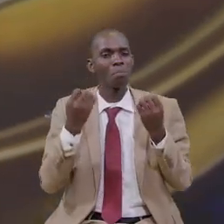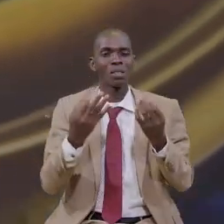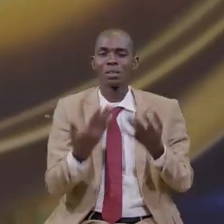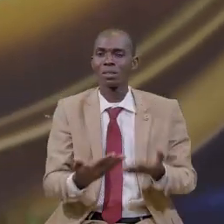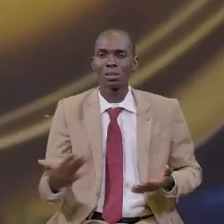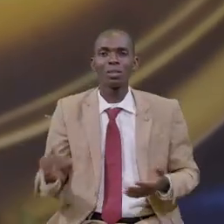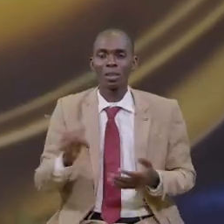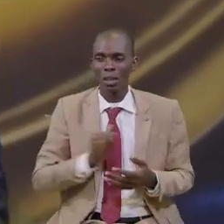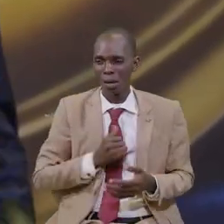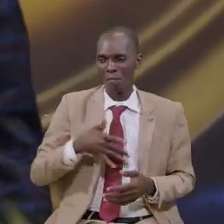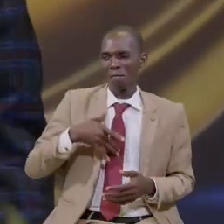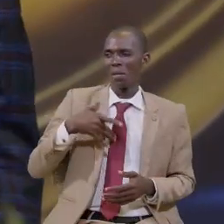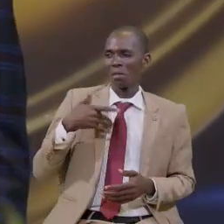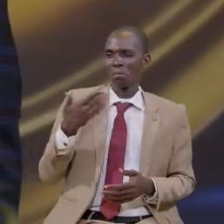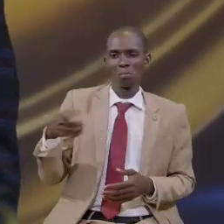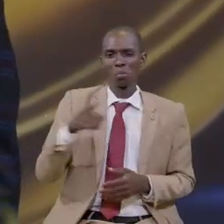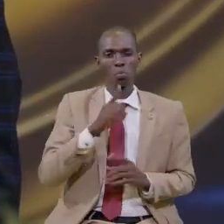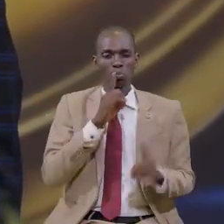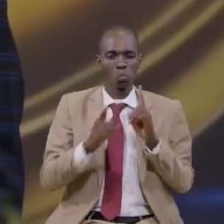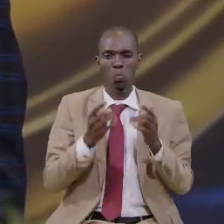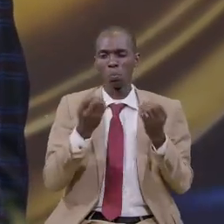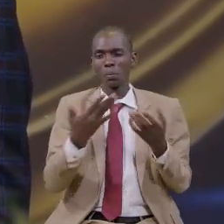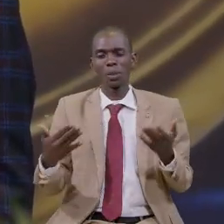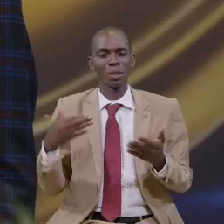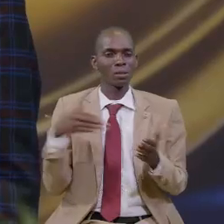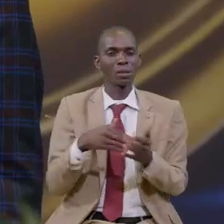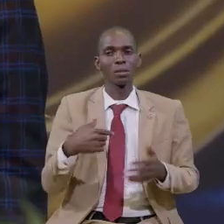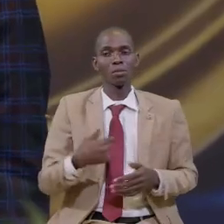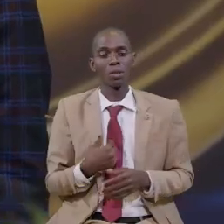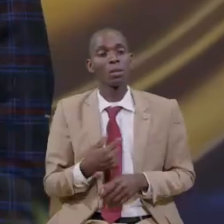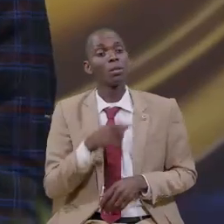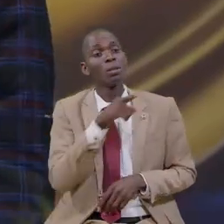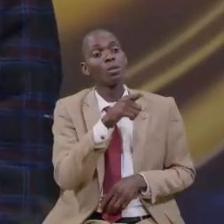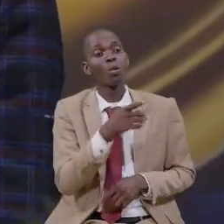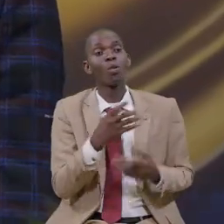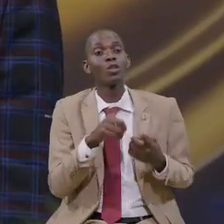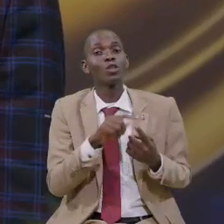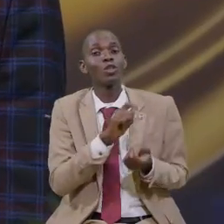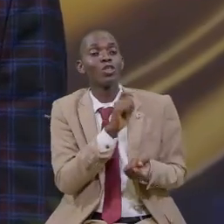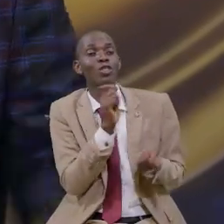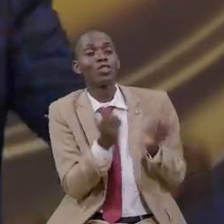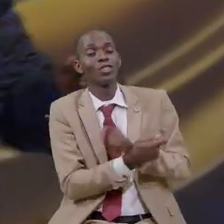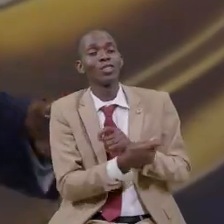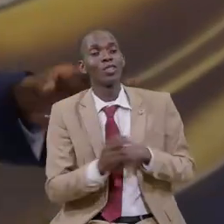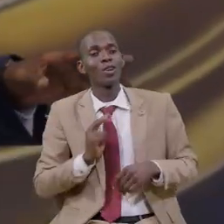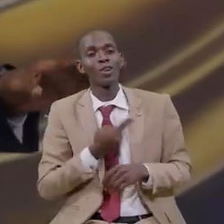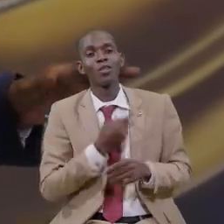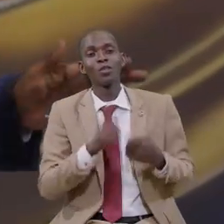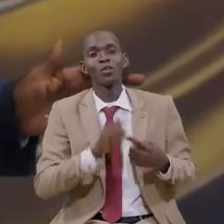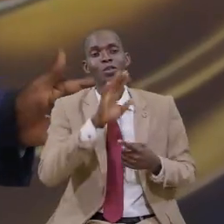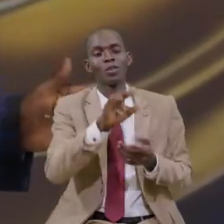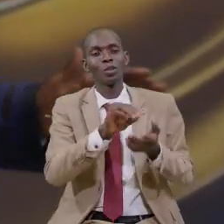things. He wants to convert us to his whatever, I hear. He wants